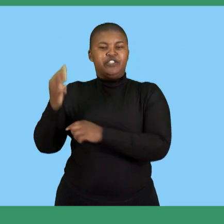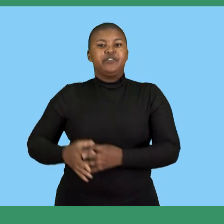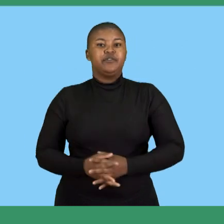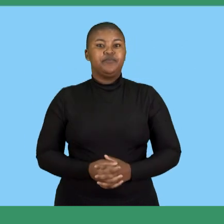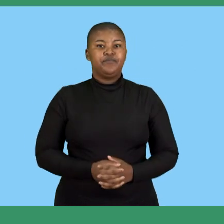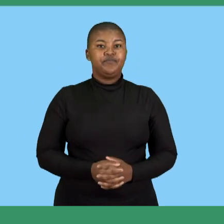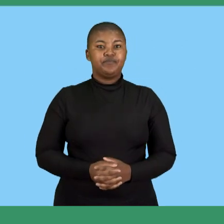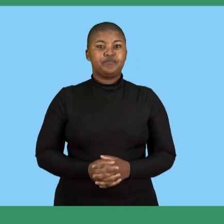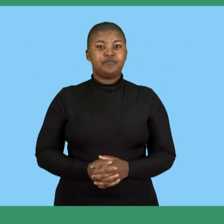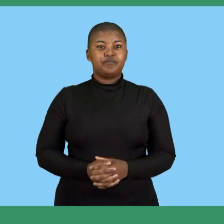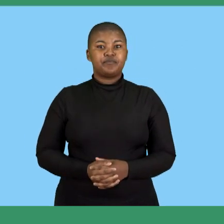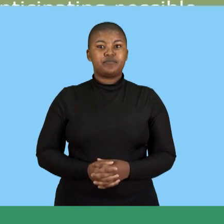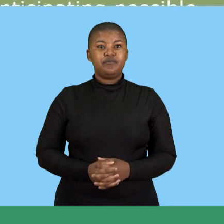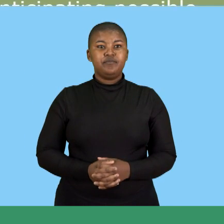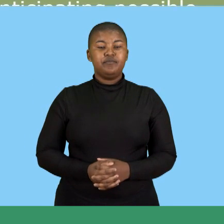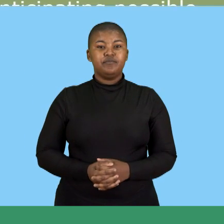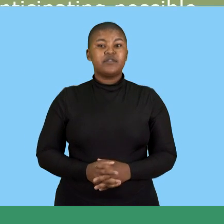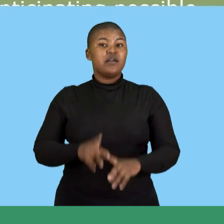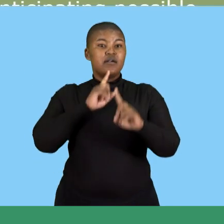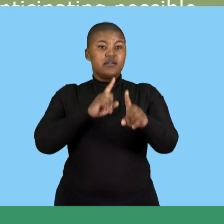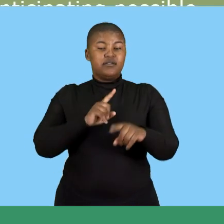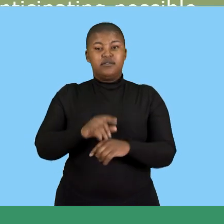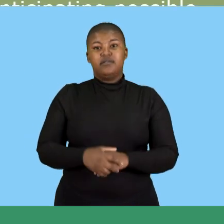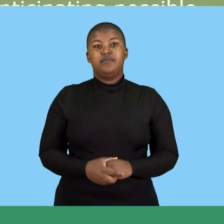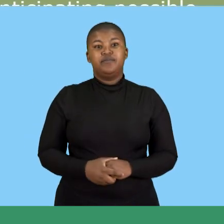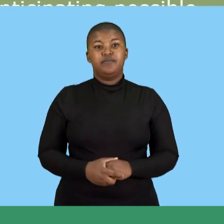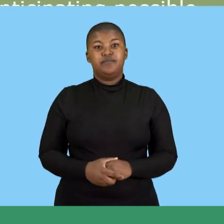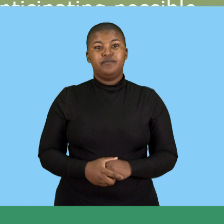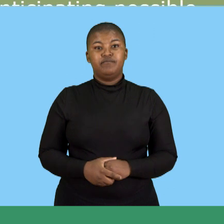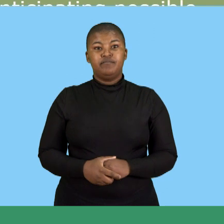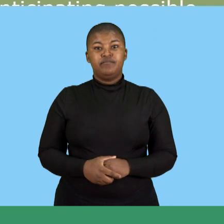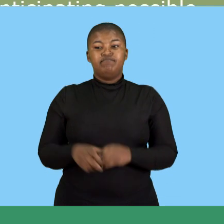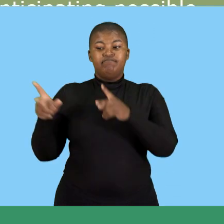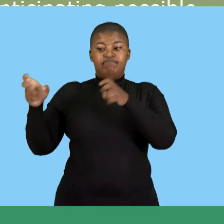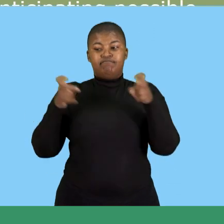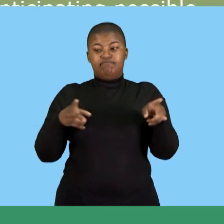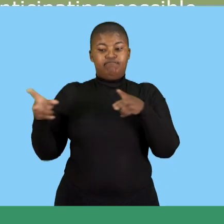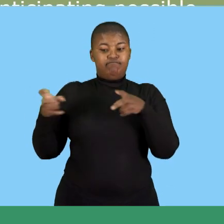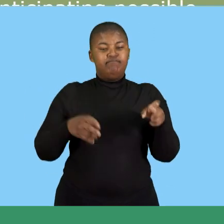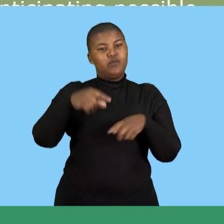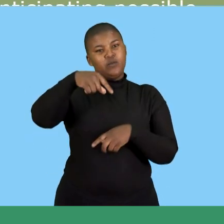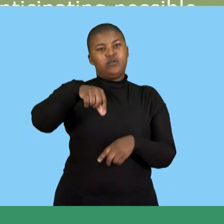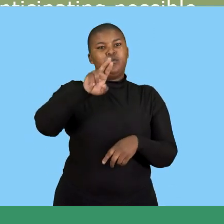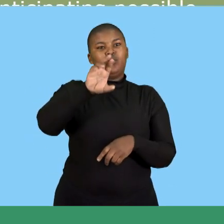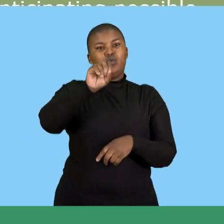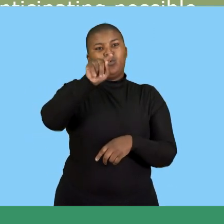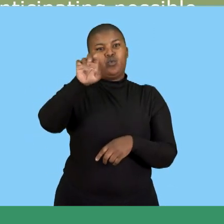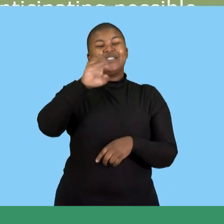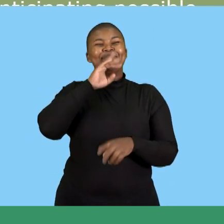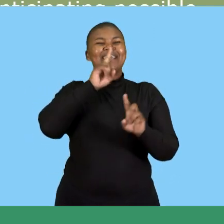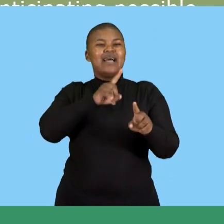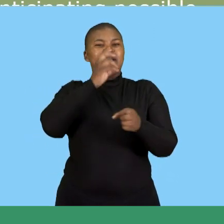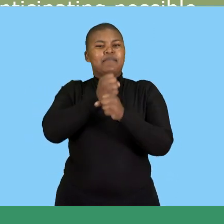for a presentation. Now, let us go to answering. Quote basically means you have to take